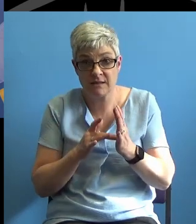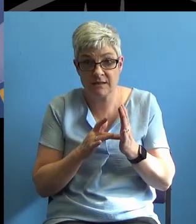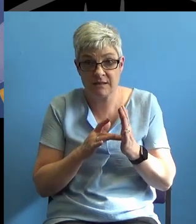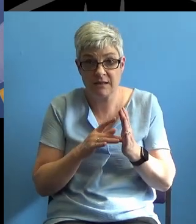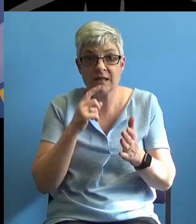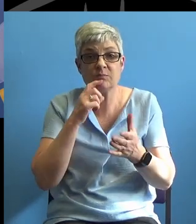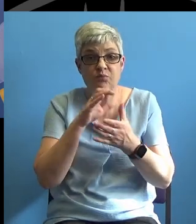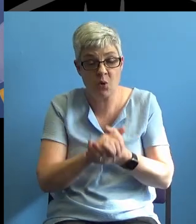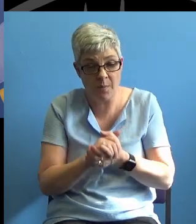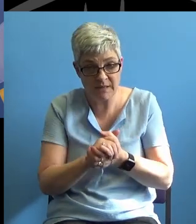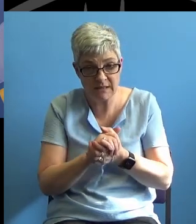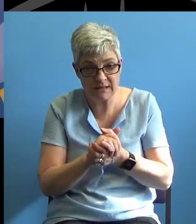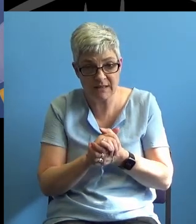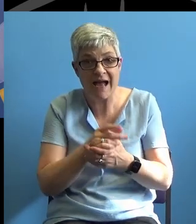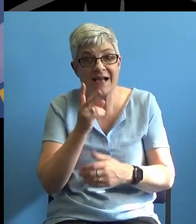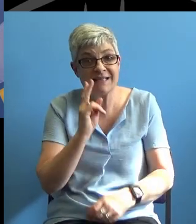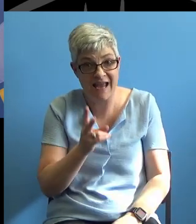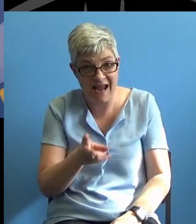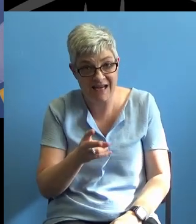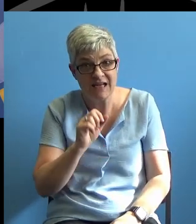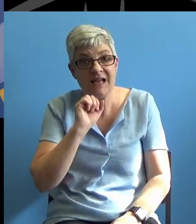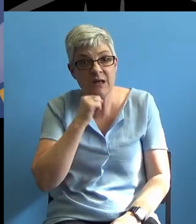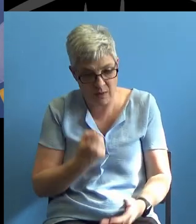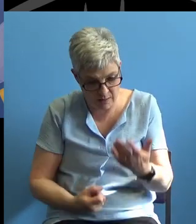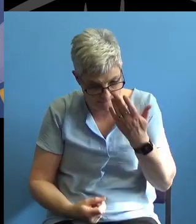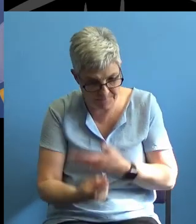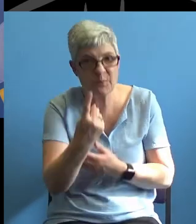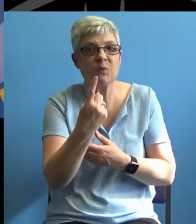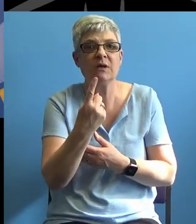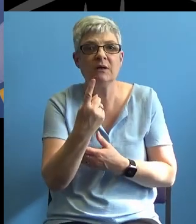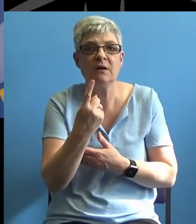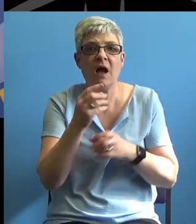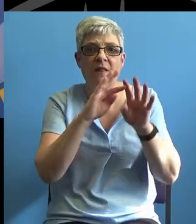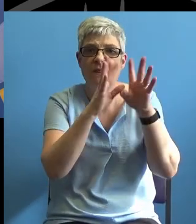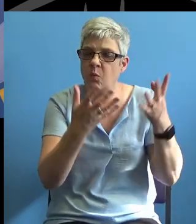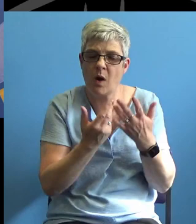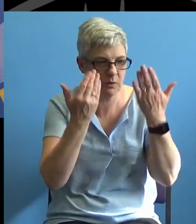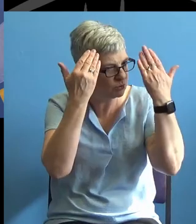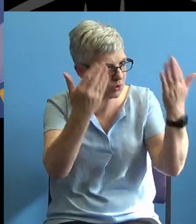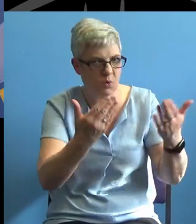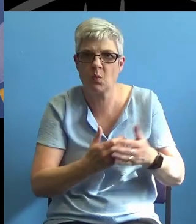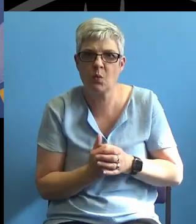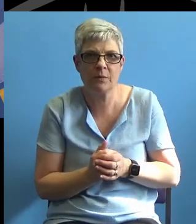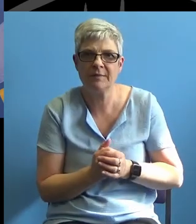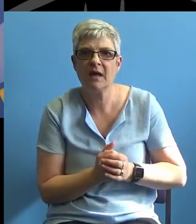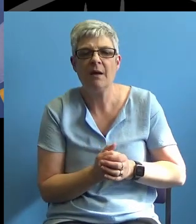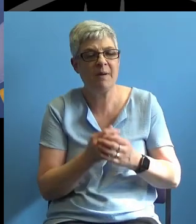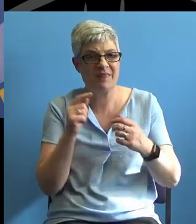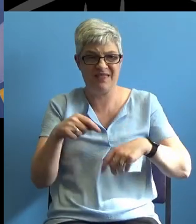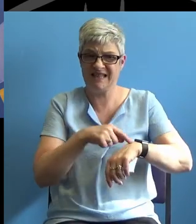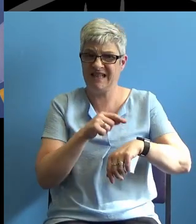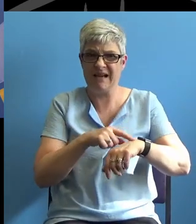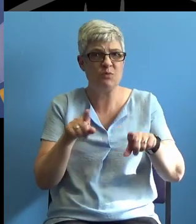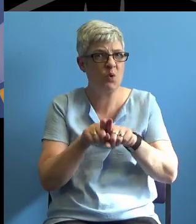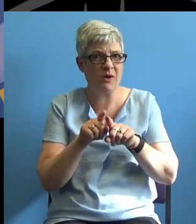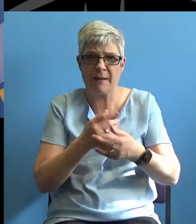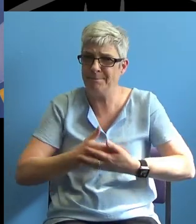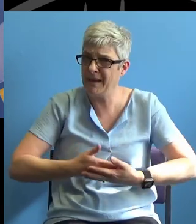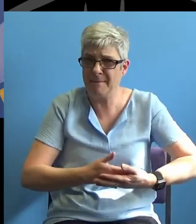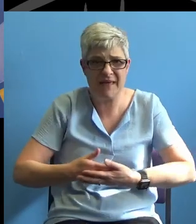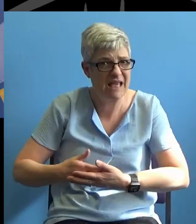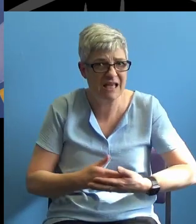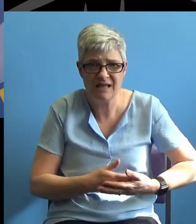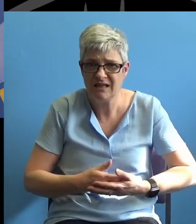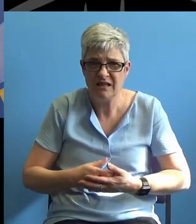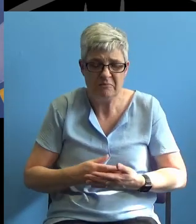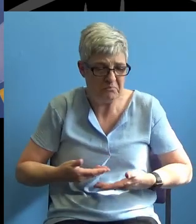Jesus has promised that once more he will burst on an unsuspecting world. But this time, not as a helpless infant